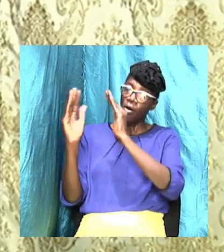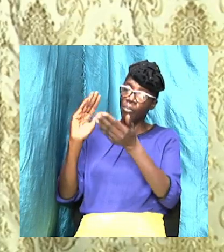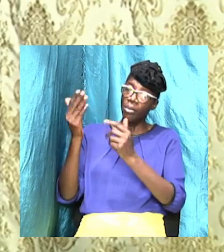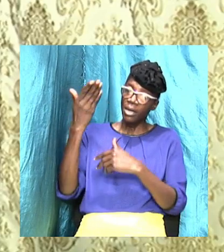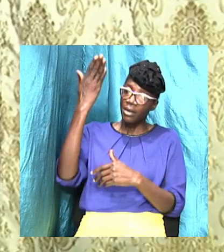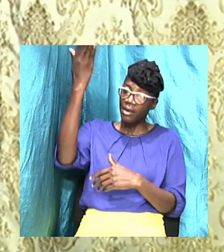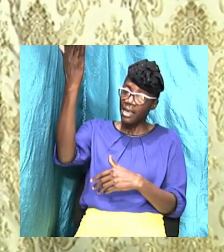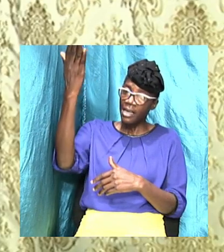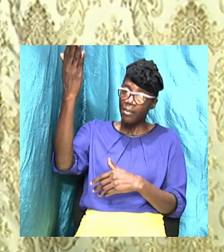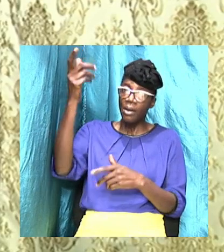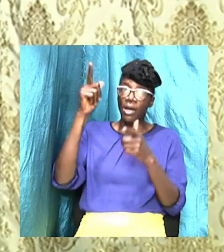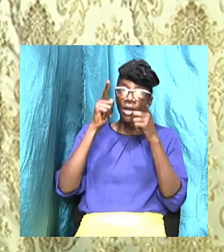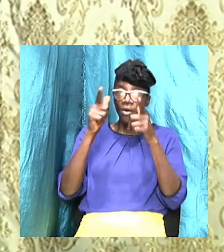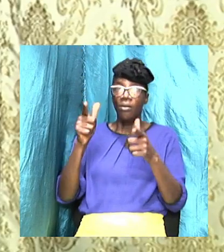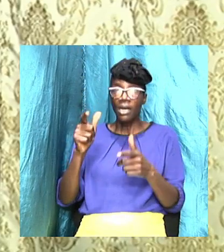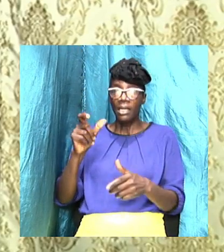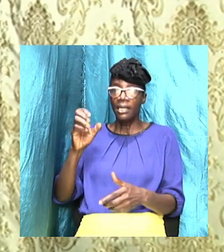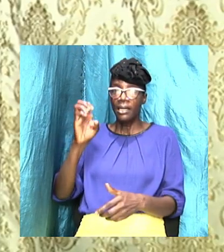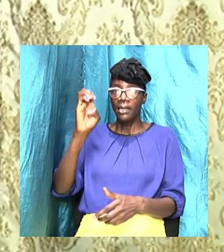we look at Exodus